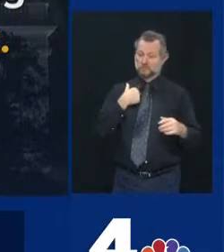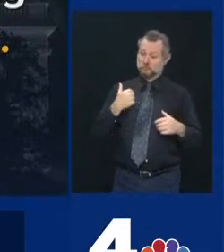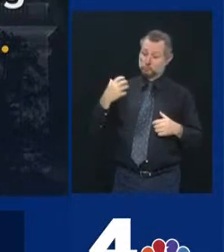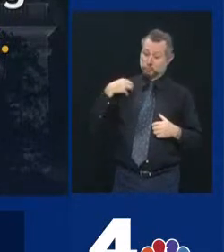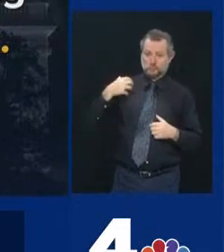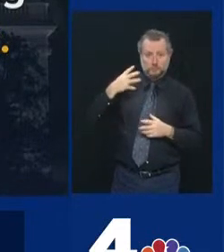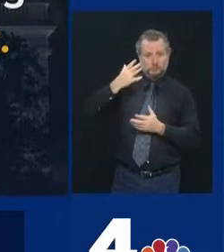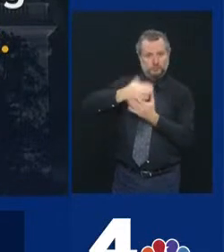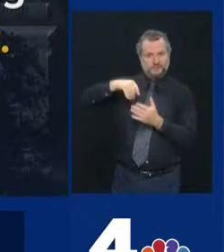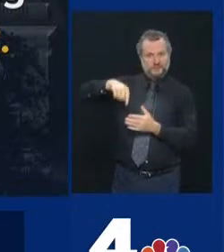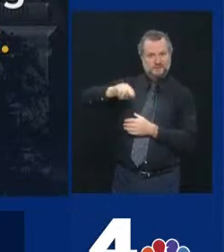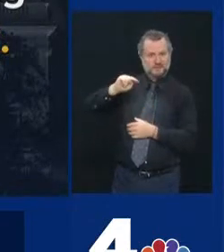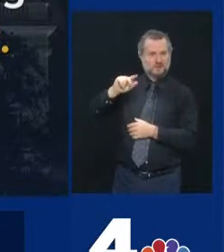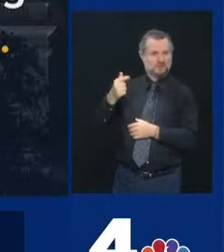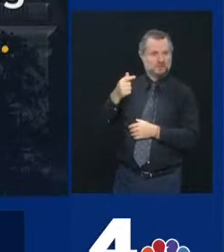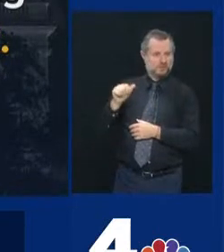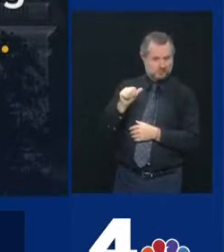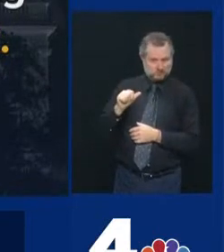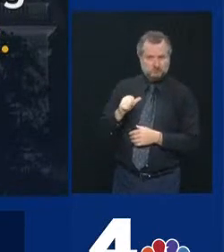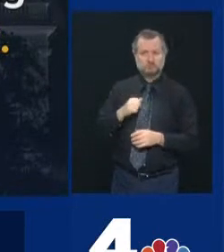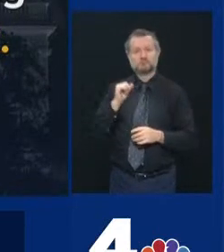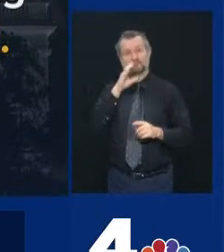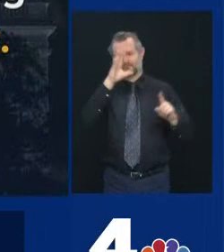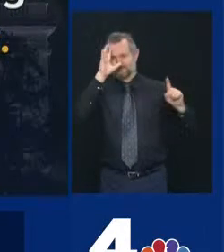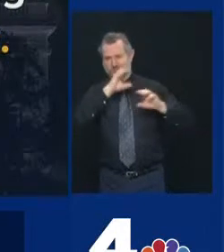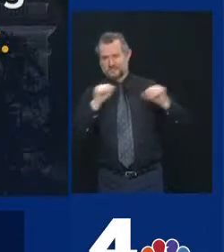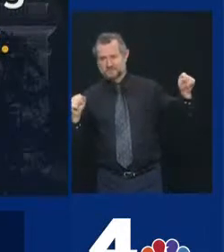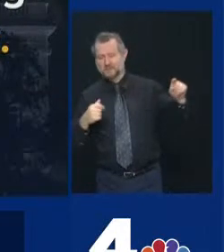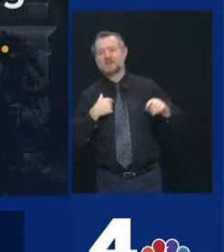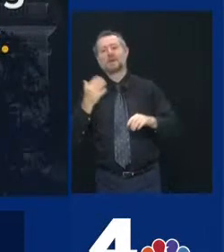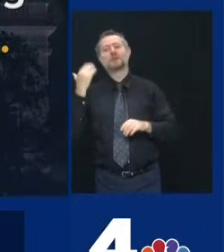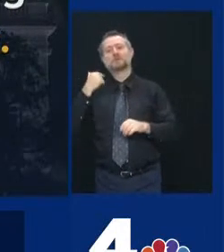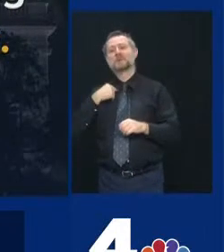year of the National Governors Association. Last year I was the vice chairman.